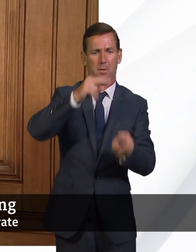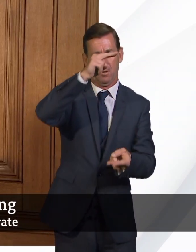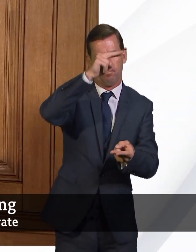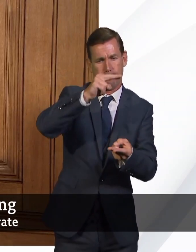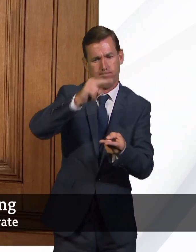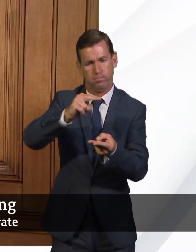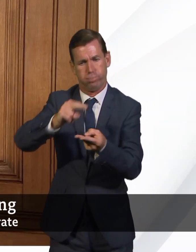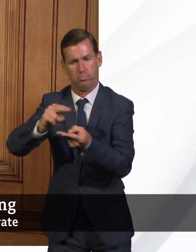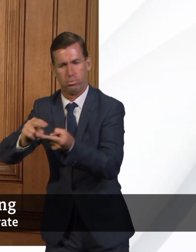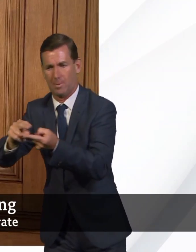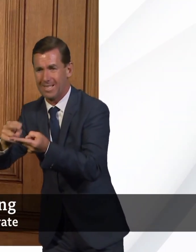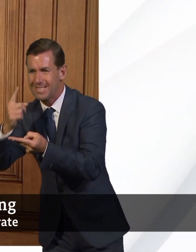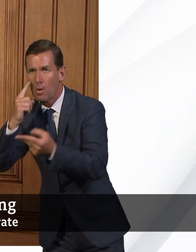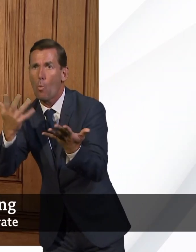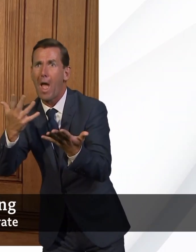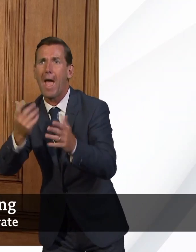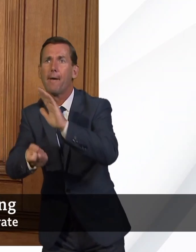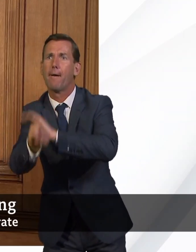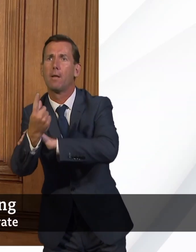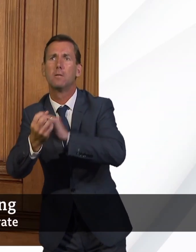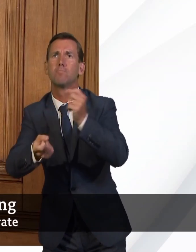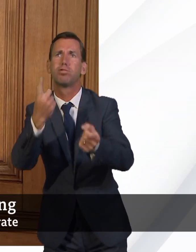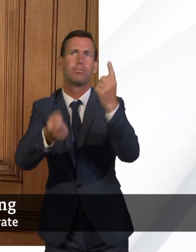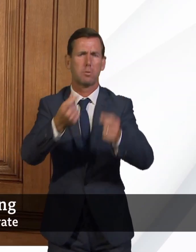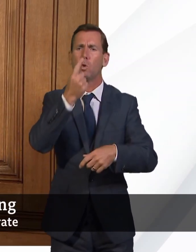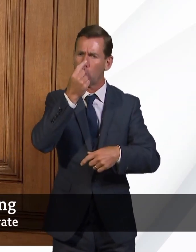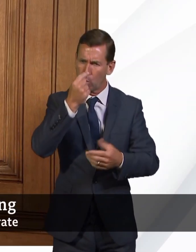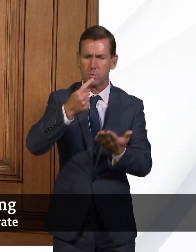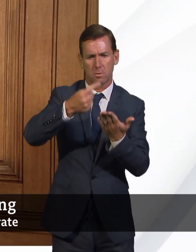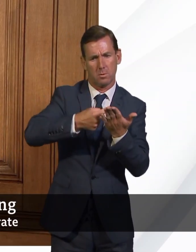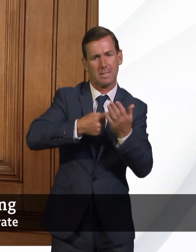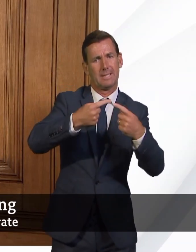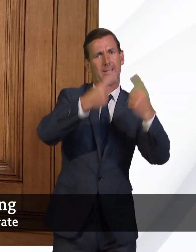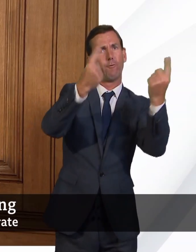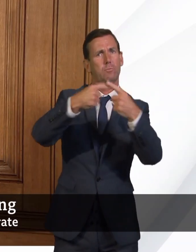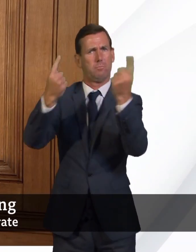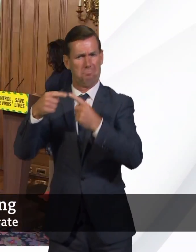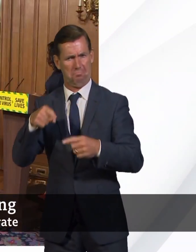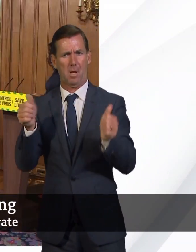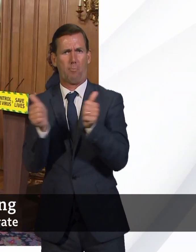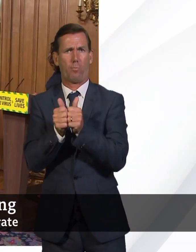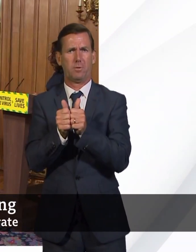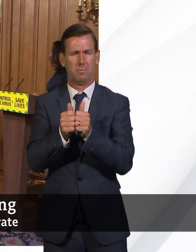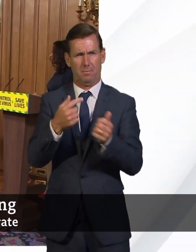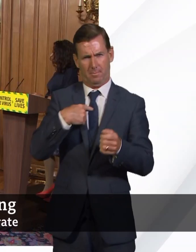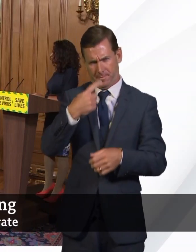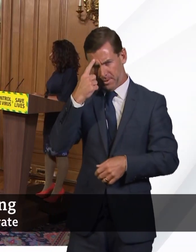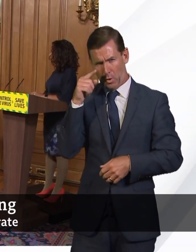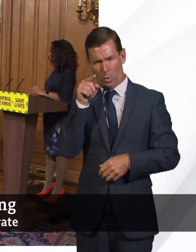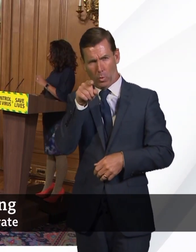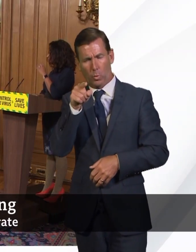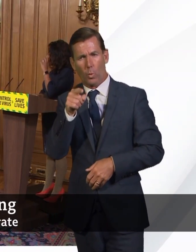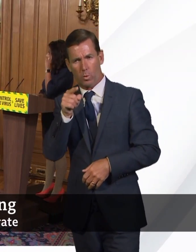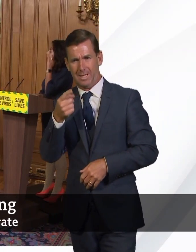epidemic right across the UK. So I think that is all entirely appropriate. I don't think actually, although you're hearing slight differences